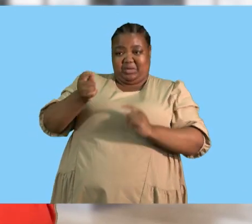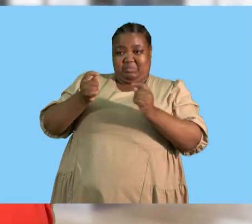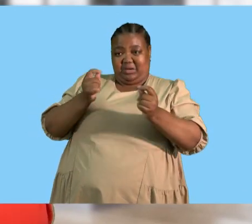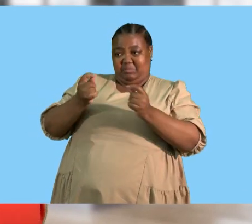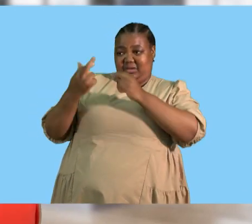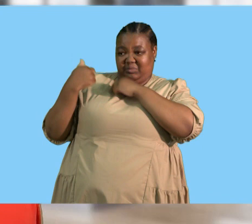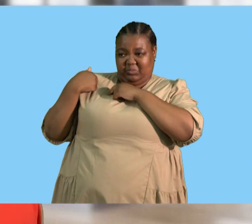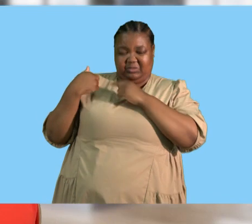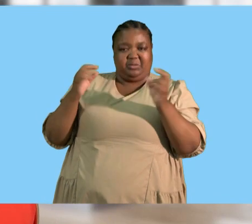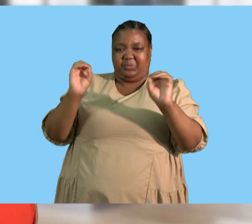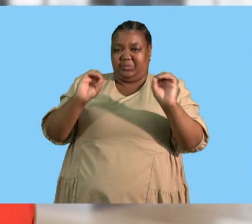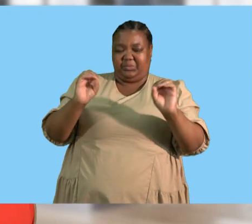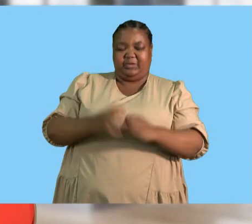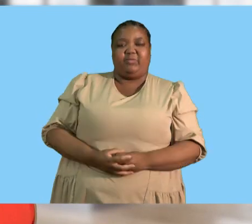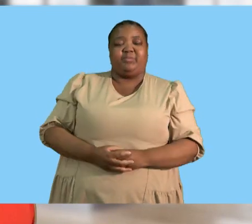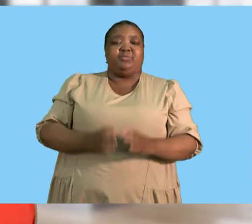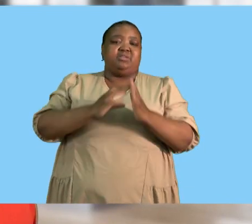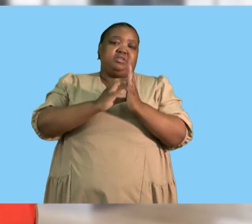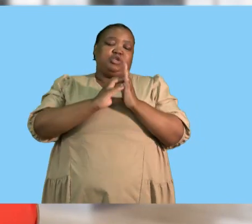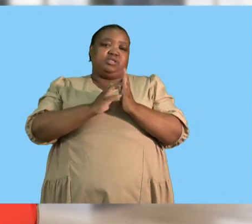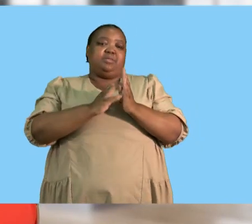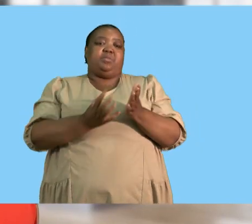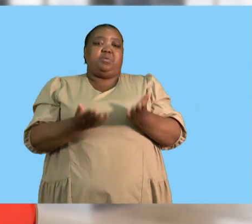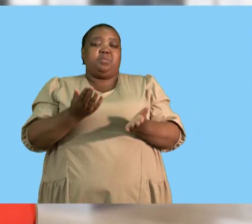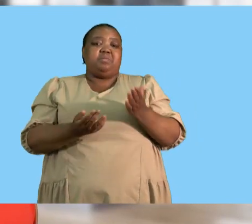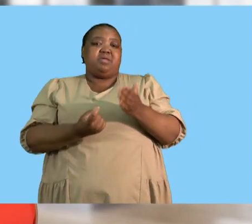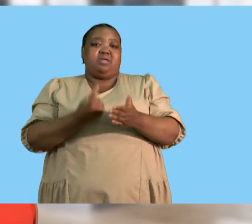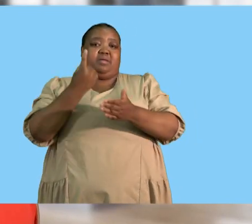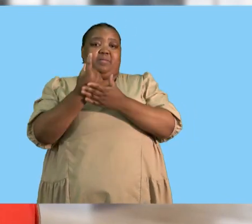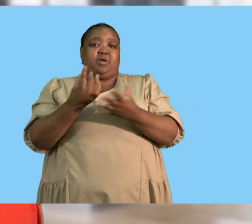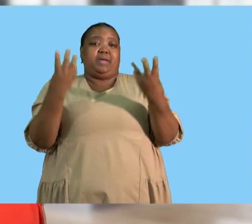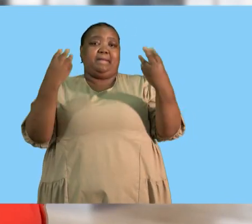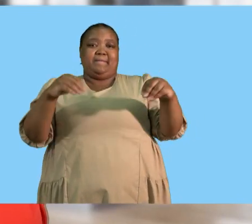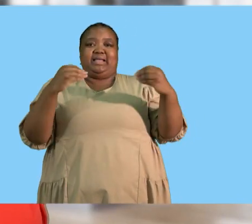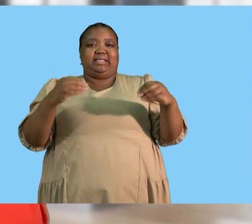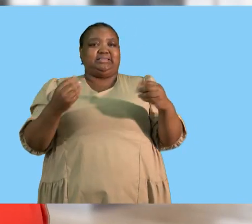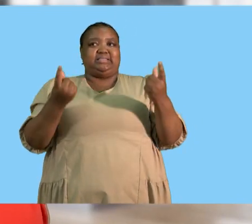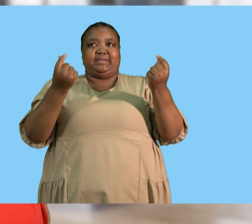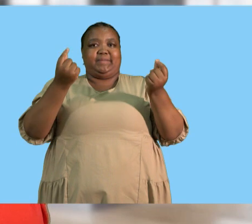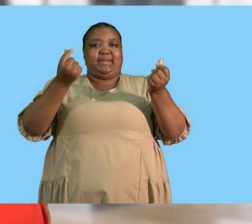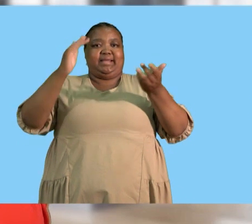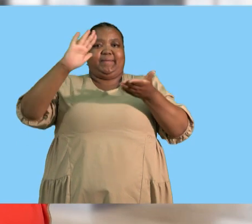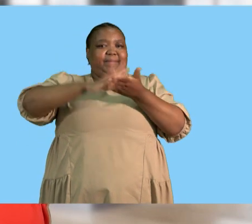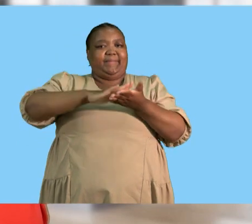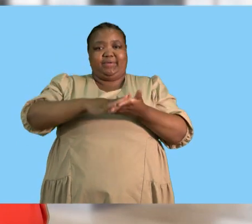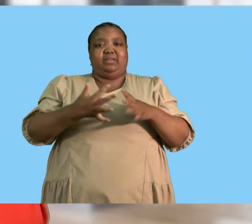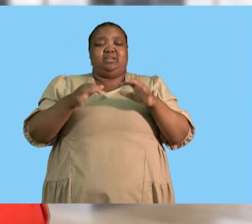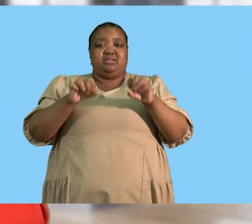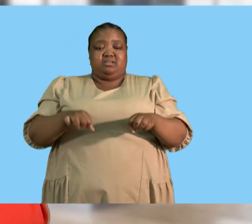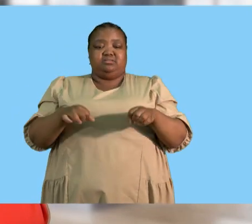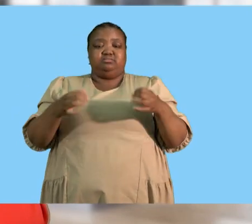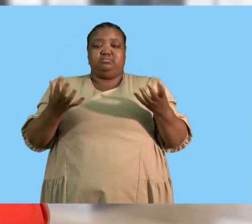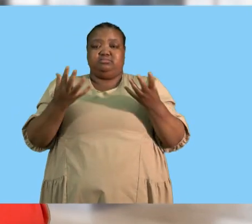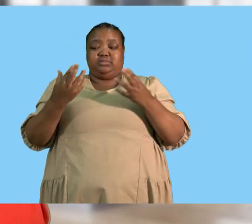business. Now, I will give you an example. So if it happens that the business is bankrupt, because you have